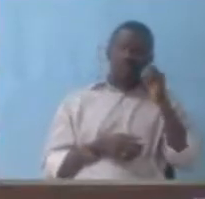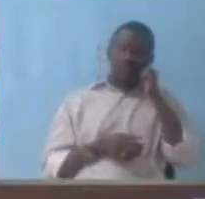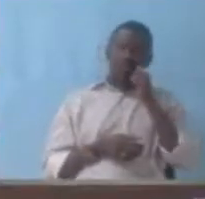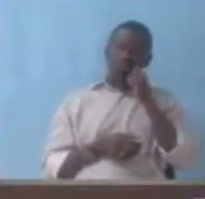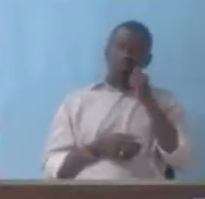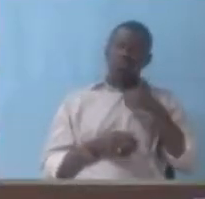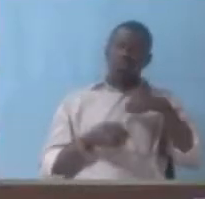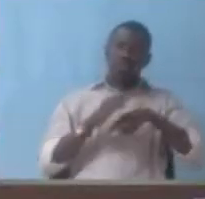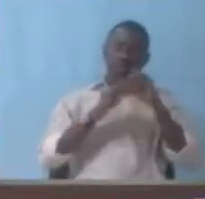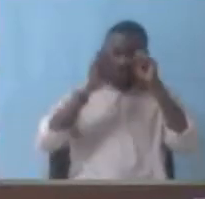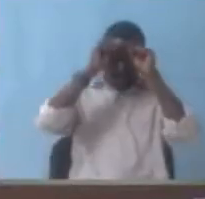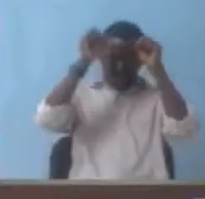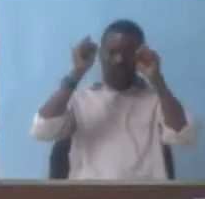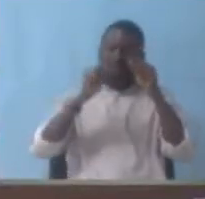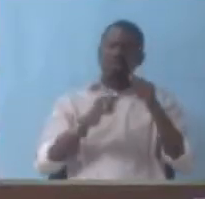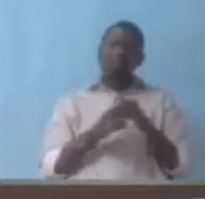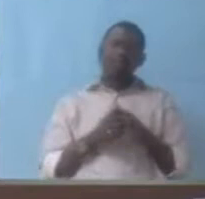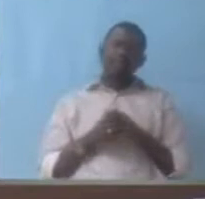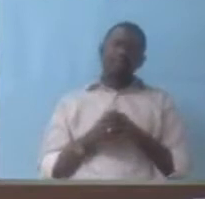decree la kamara lokala.